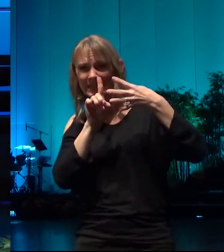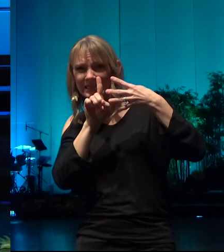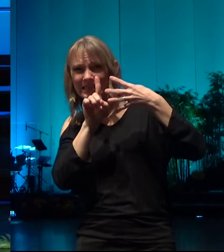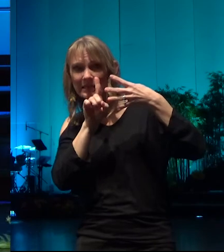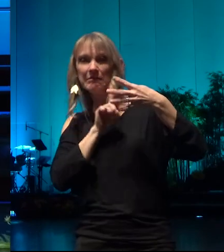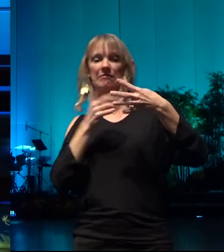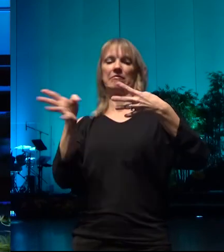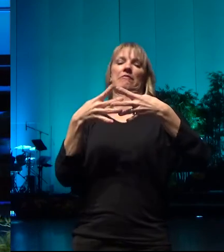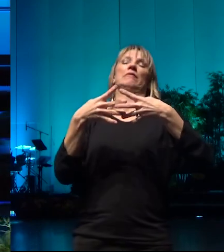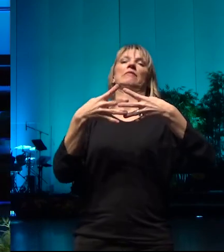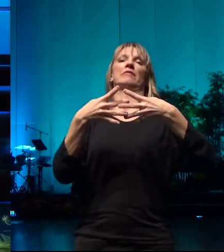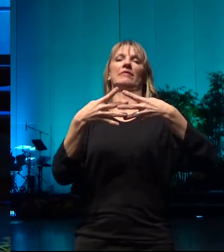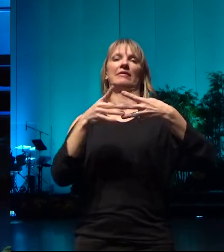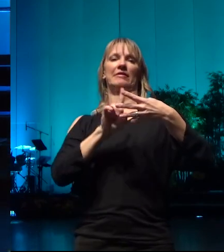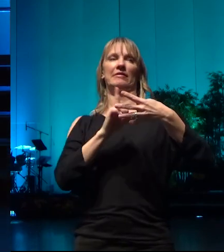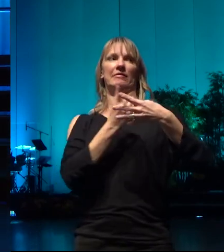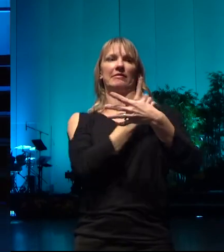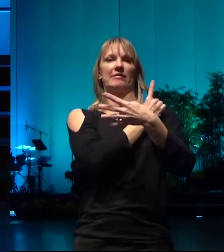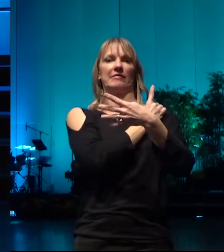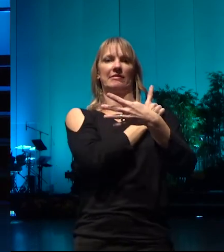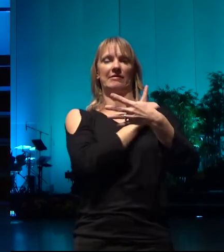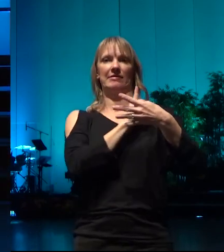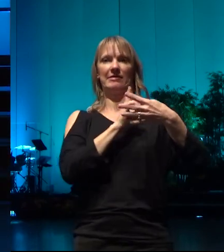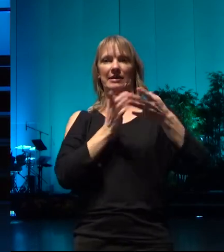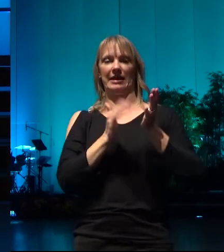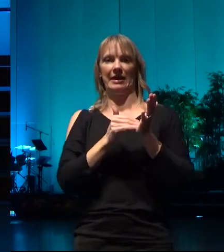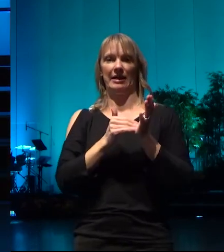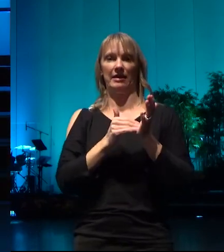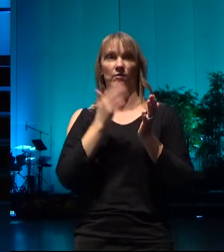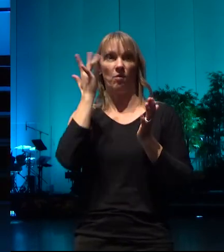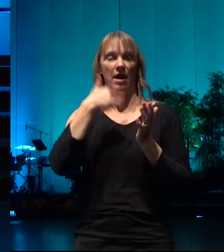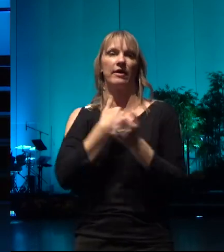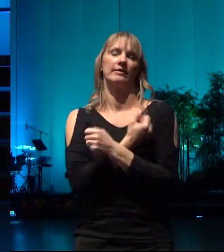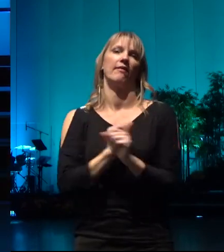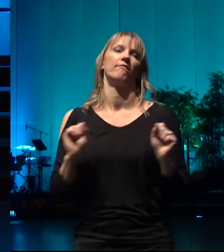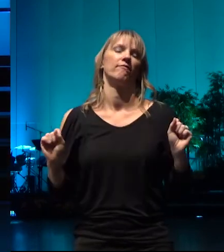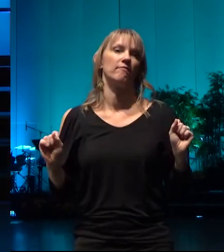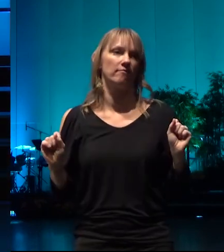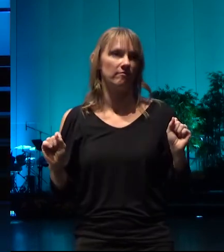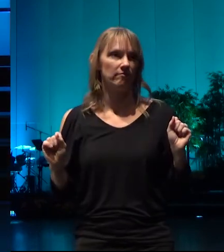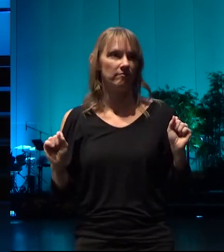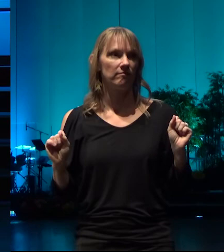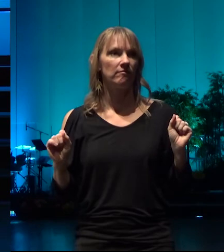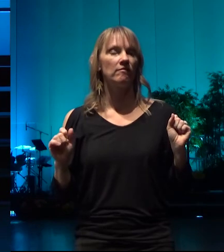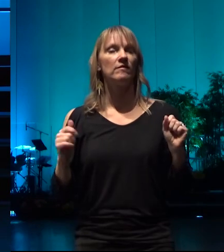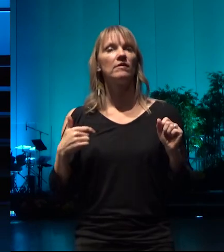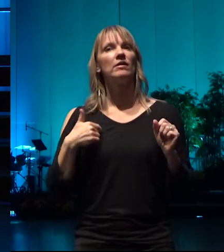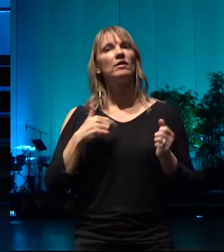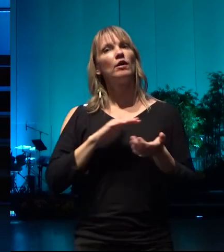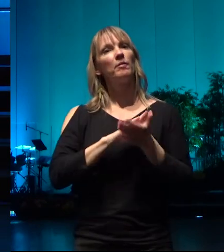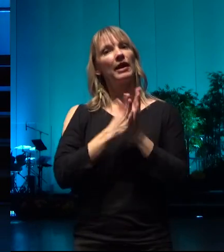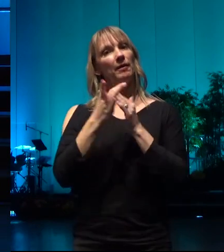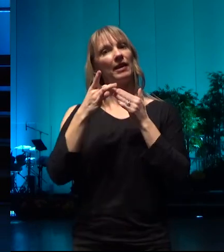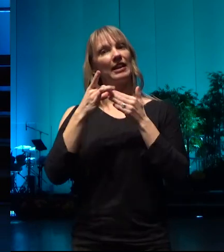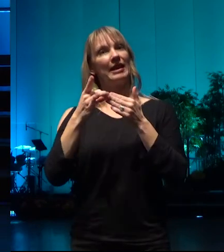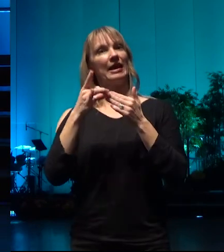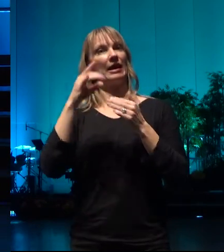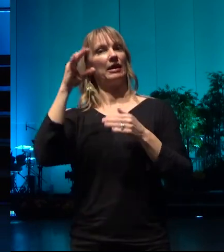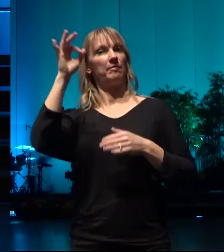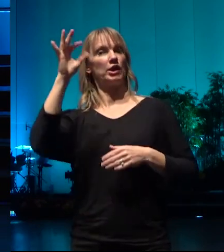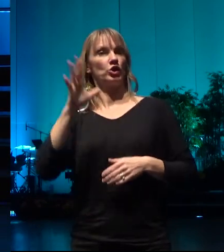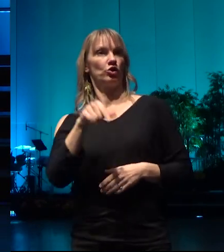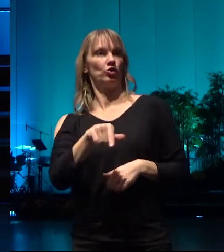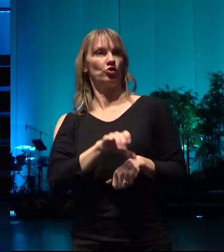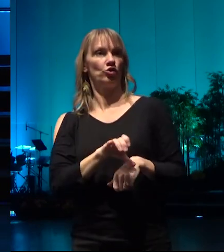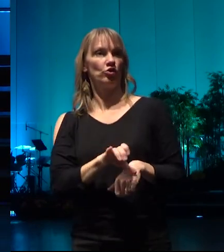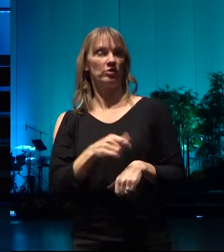maybe show up a little bit, and then I would close it fast right behind me and get back behind it just so I could be safe. And when I became a lead minister